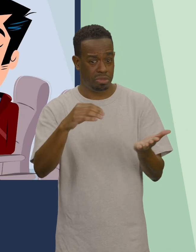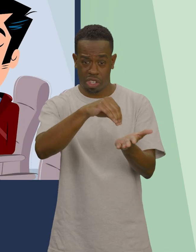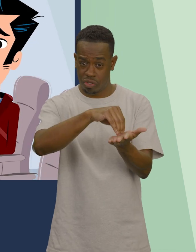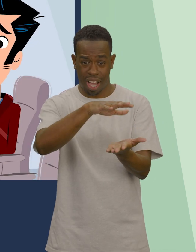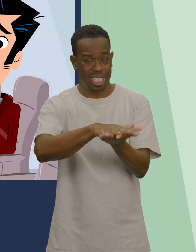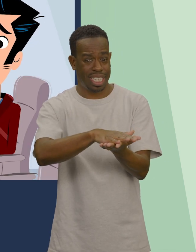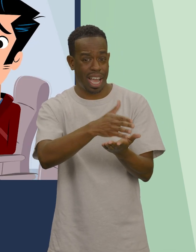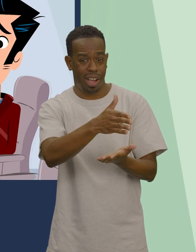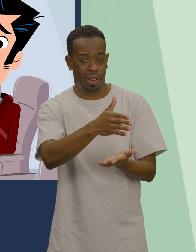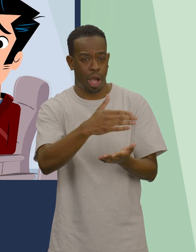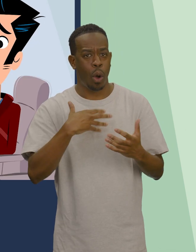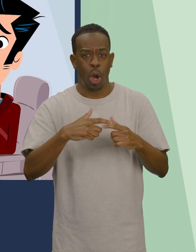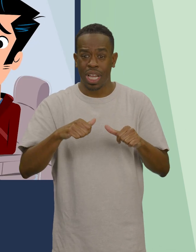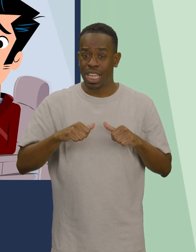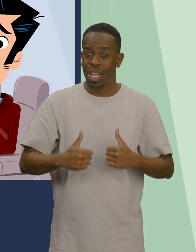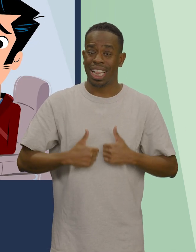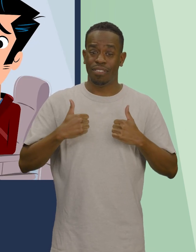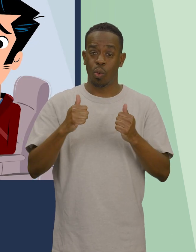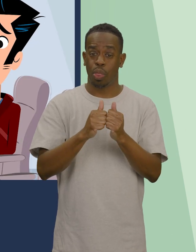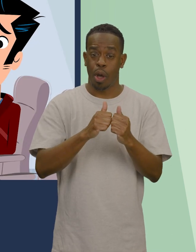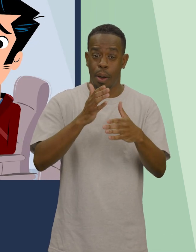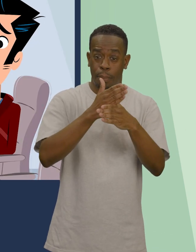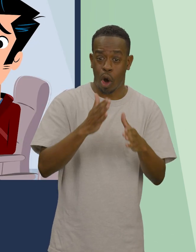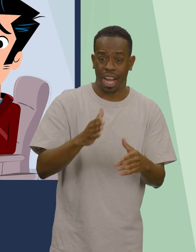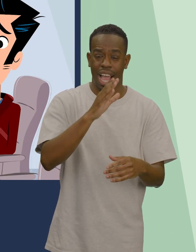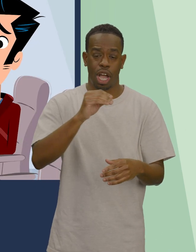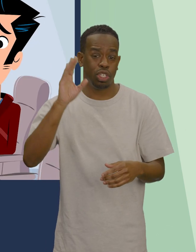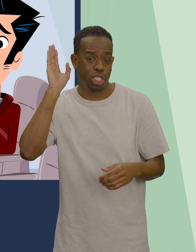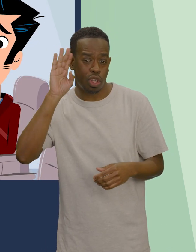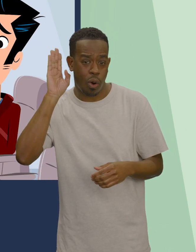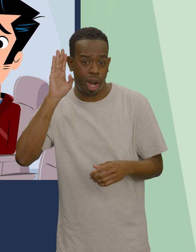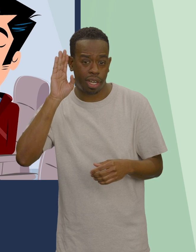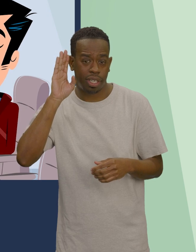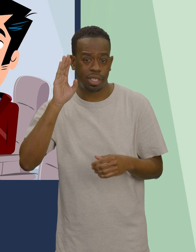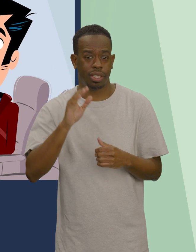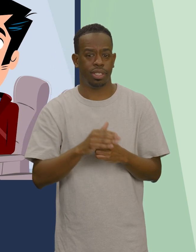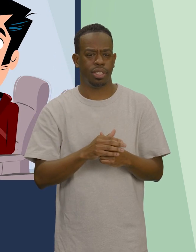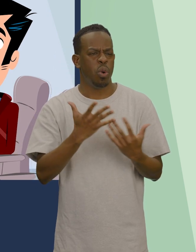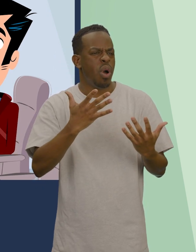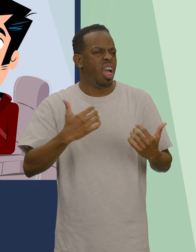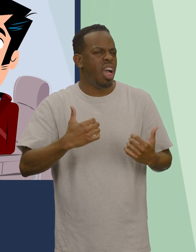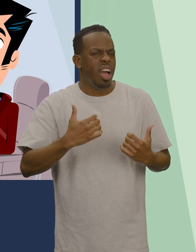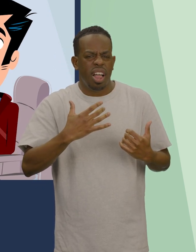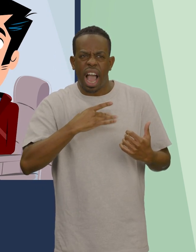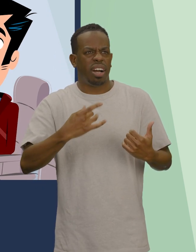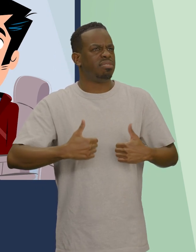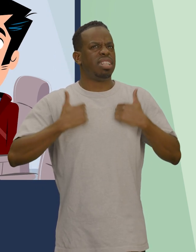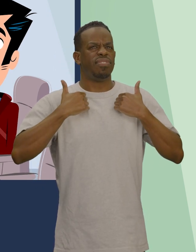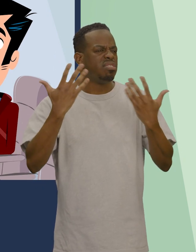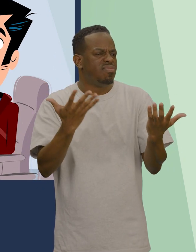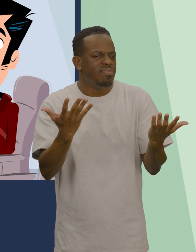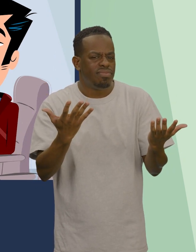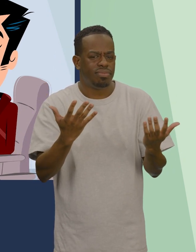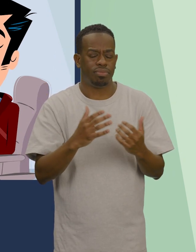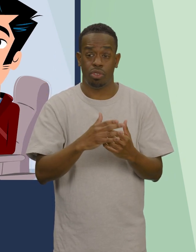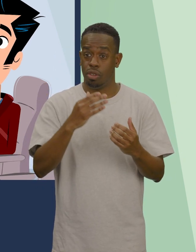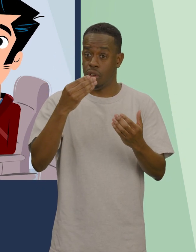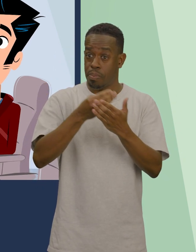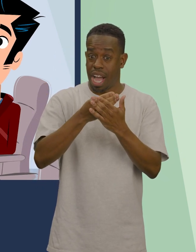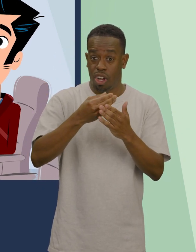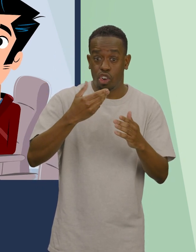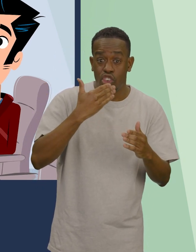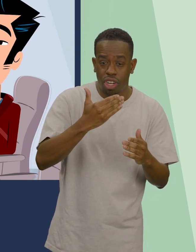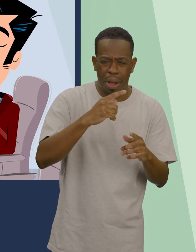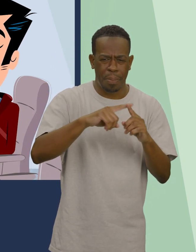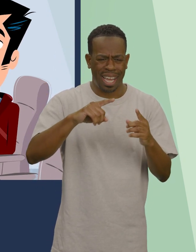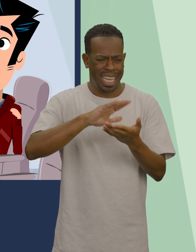Let's write that down. I want to continue to live with my partner and our dog. What do you like about your living situation? The rent's good,